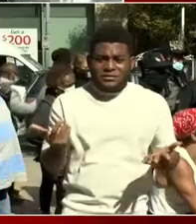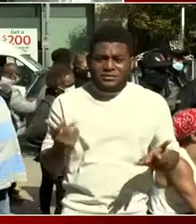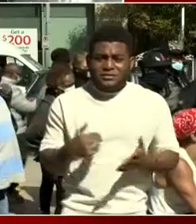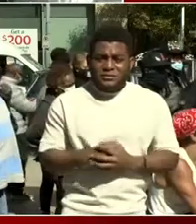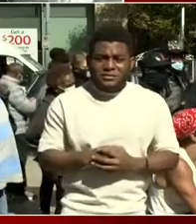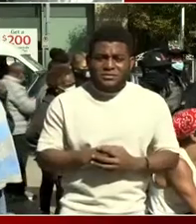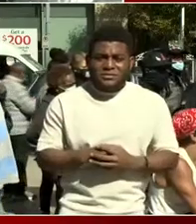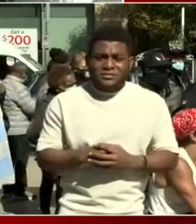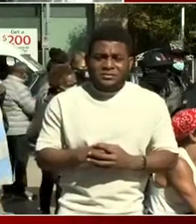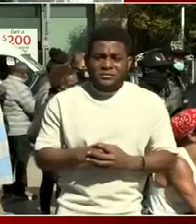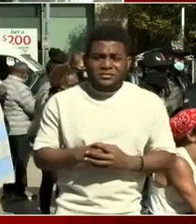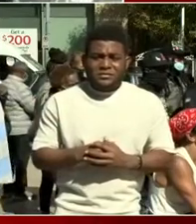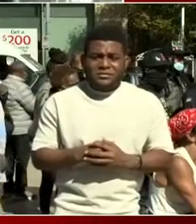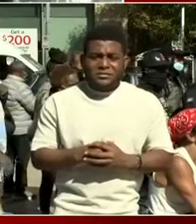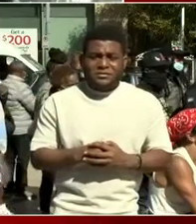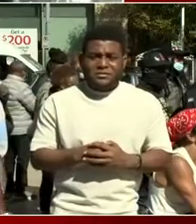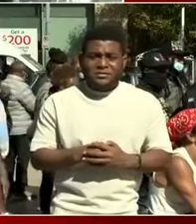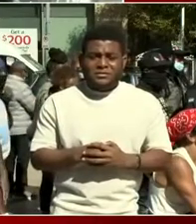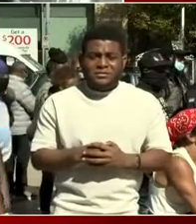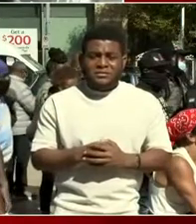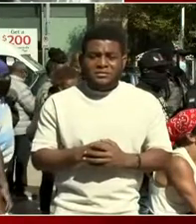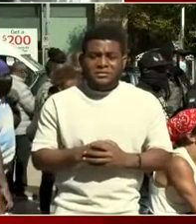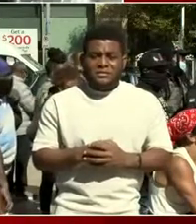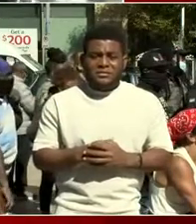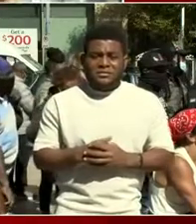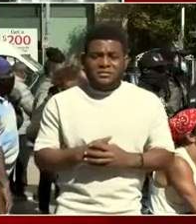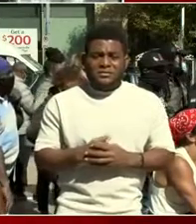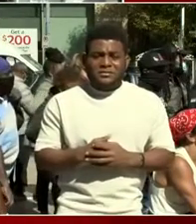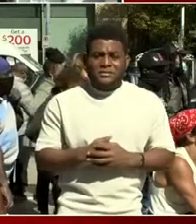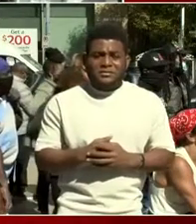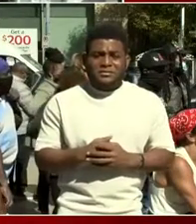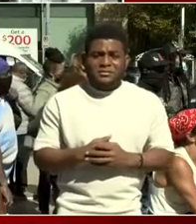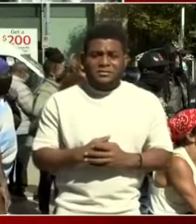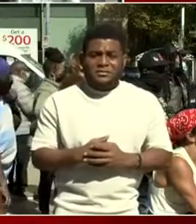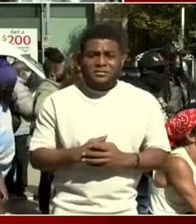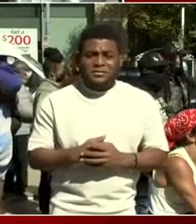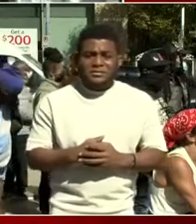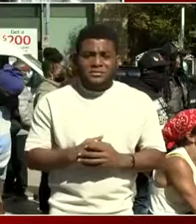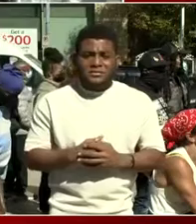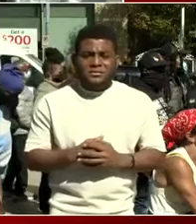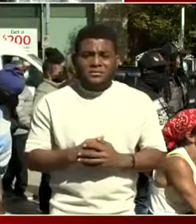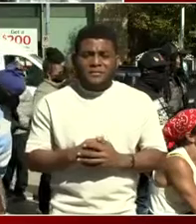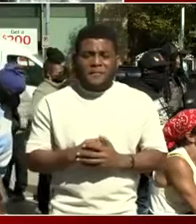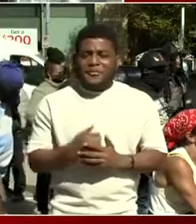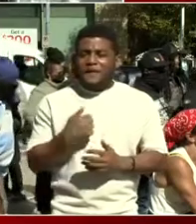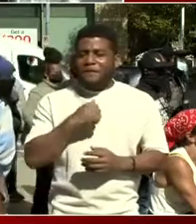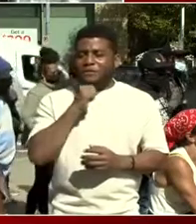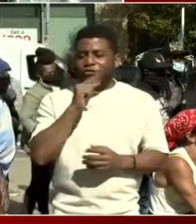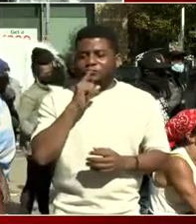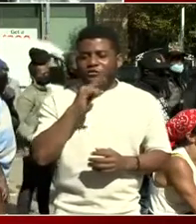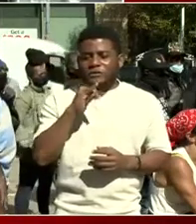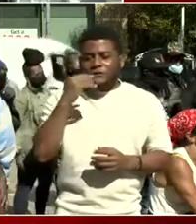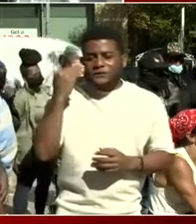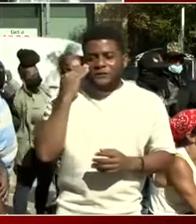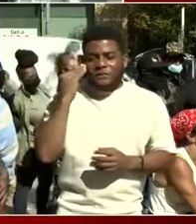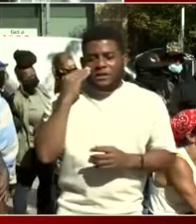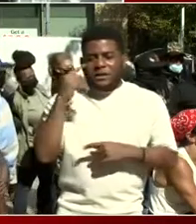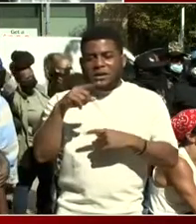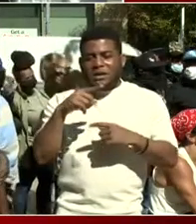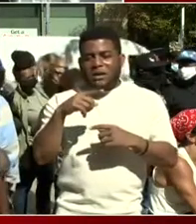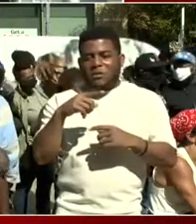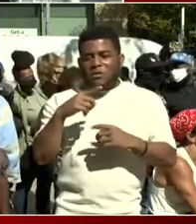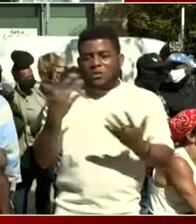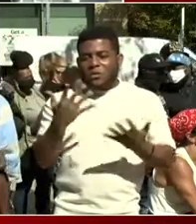4,500 people between 2012 and 2014? So not totally familiar with the court ruling that you just mentioned. I mean, I'm sure our legal teams